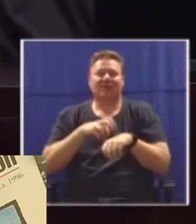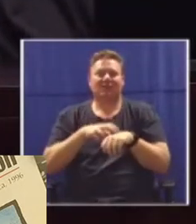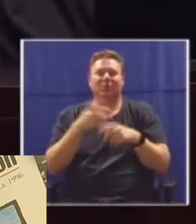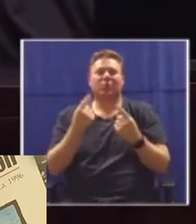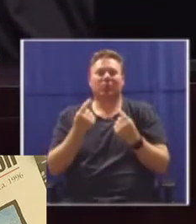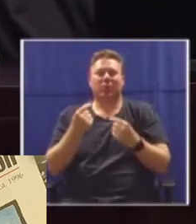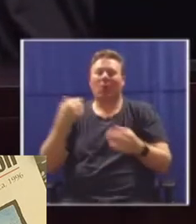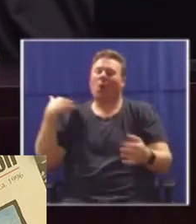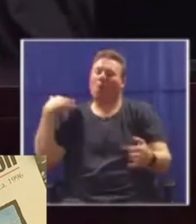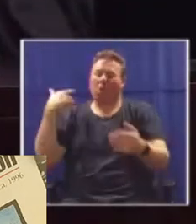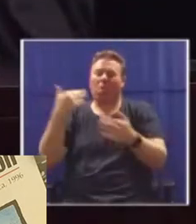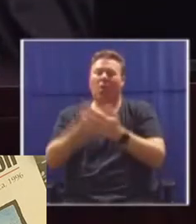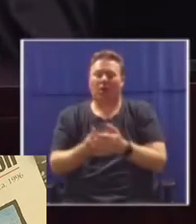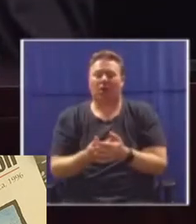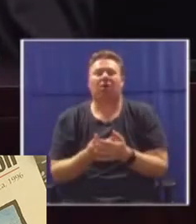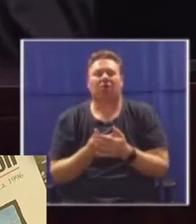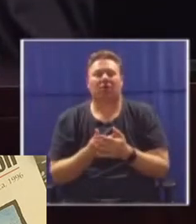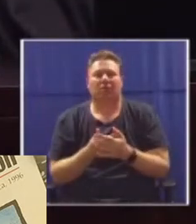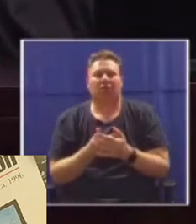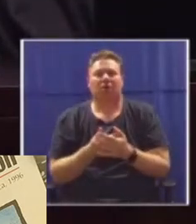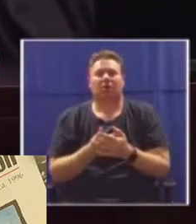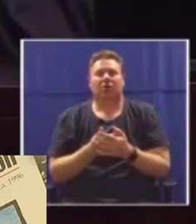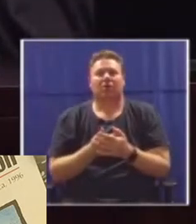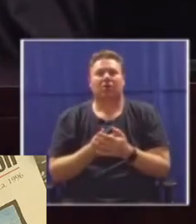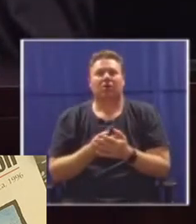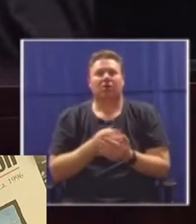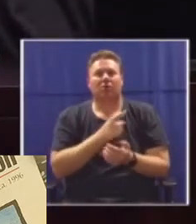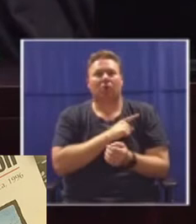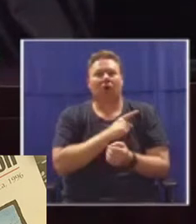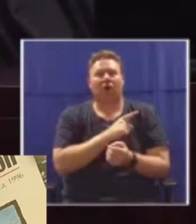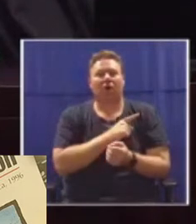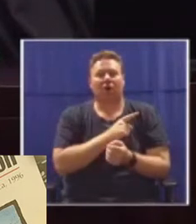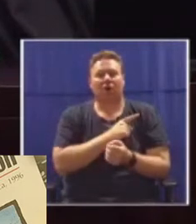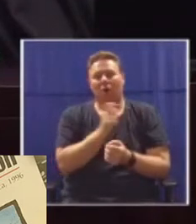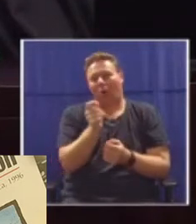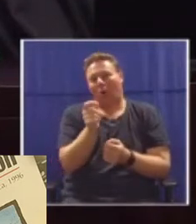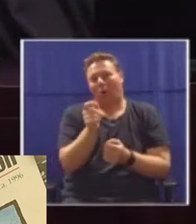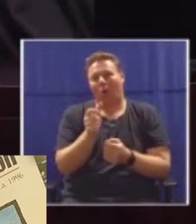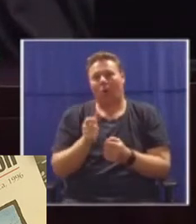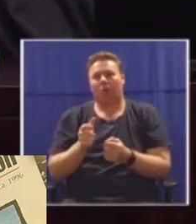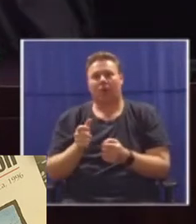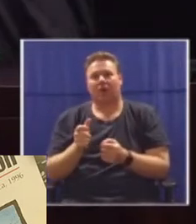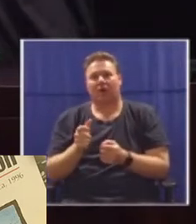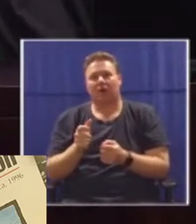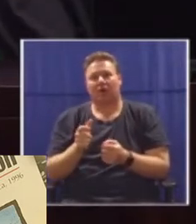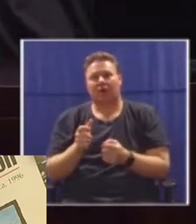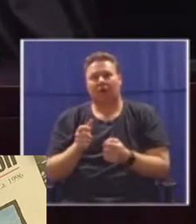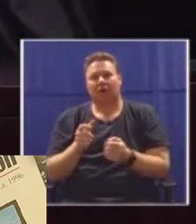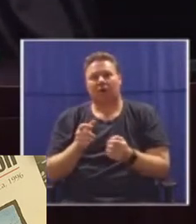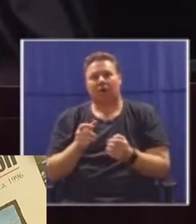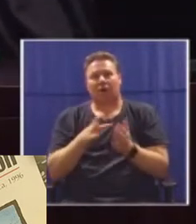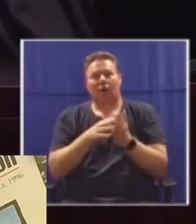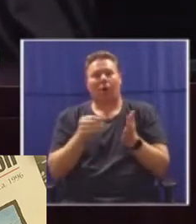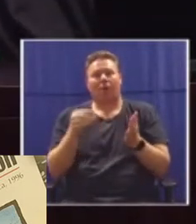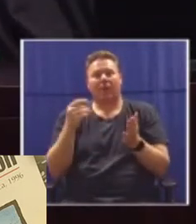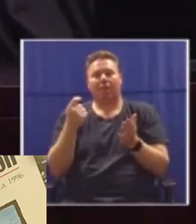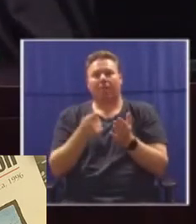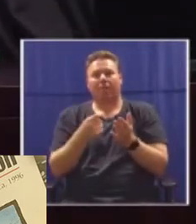domestic framework, considering the fact that it is almost literally a copy and paste of the